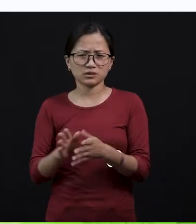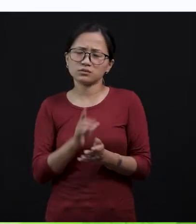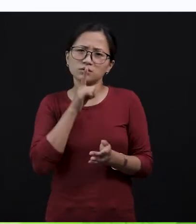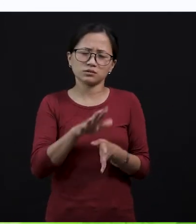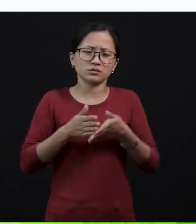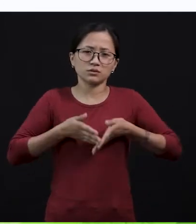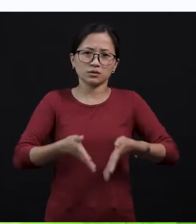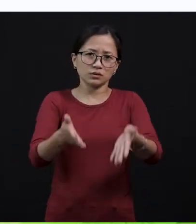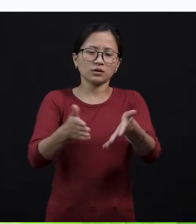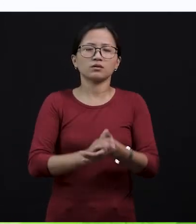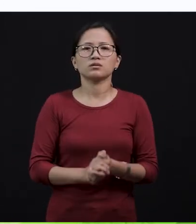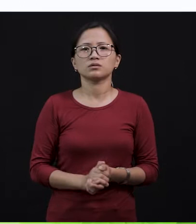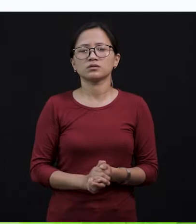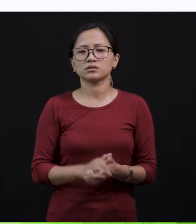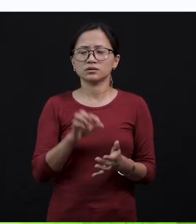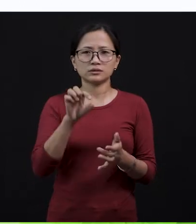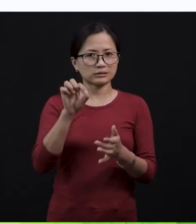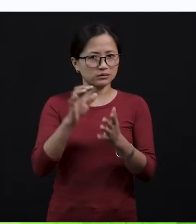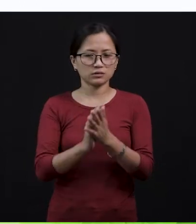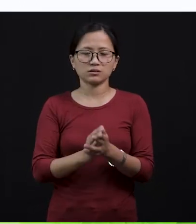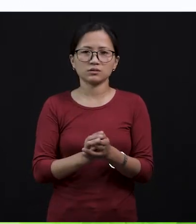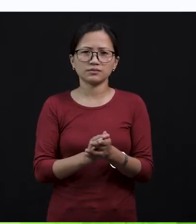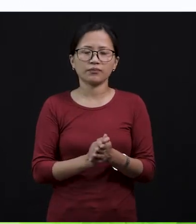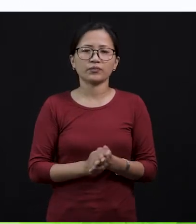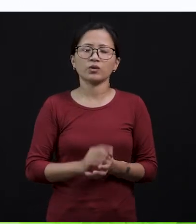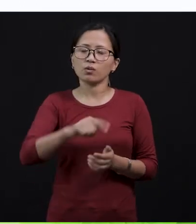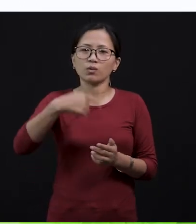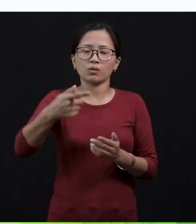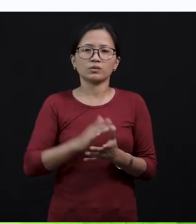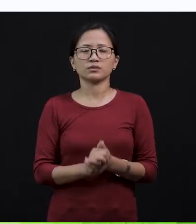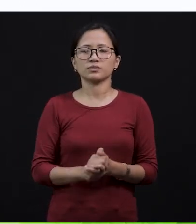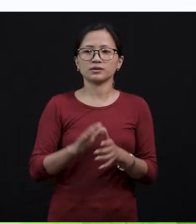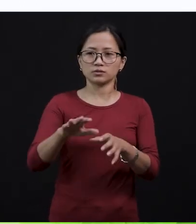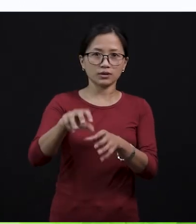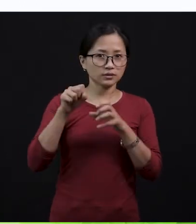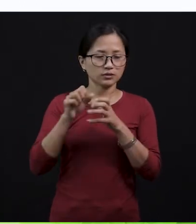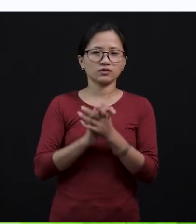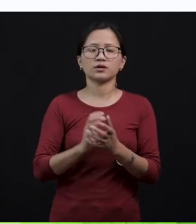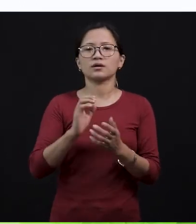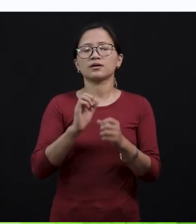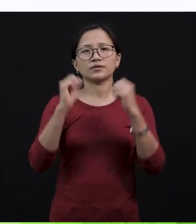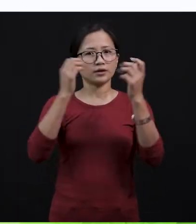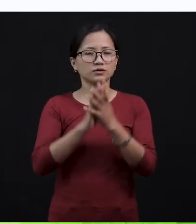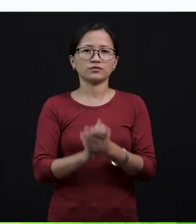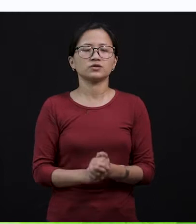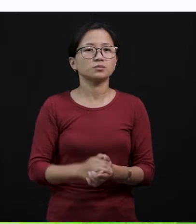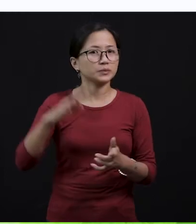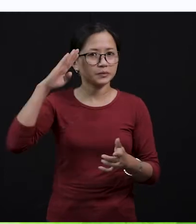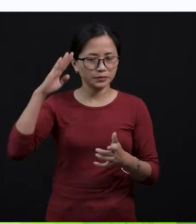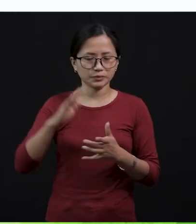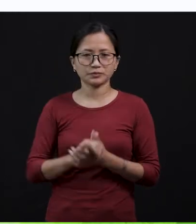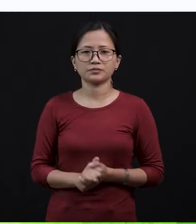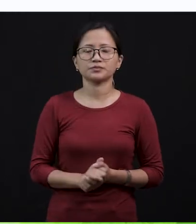that they planned meticulously in such a way that they always escapes from the hands of the police. So